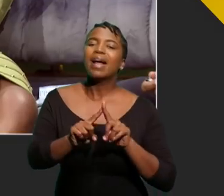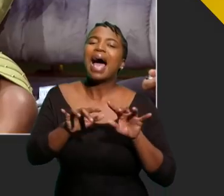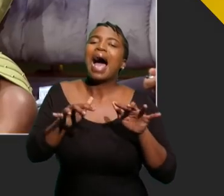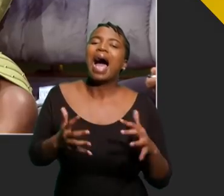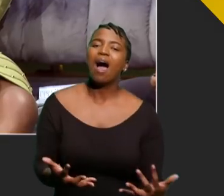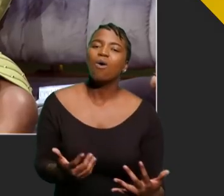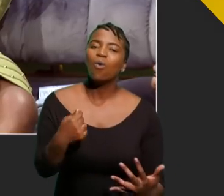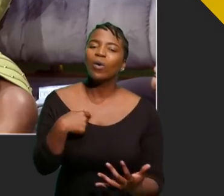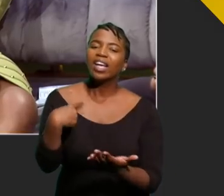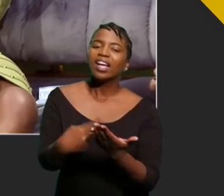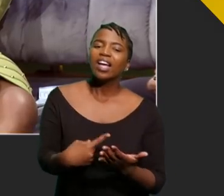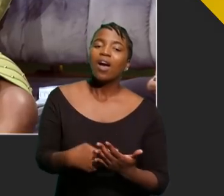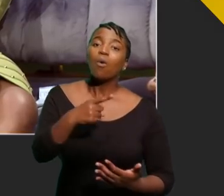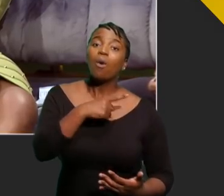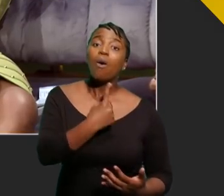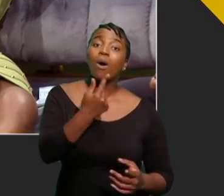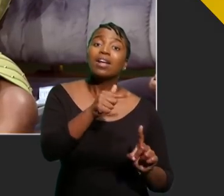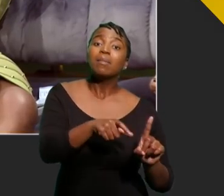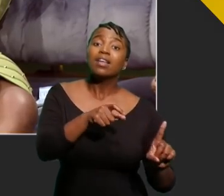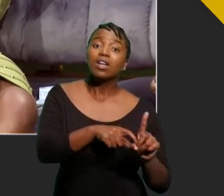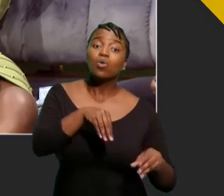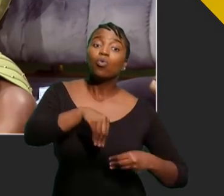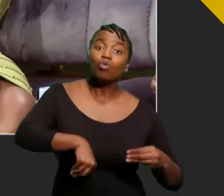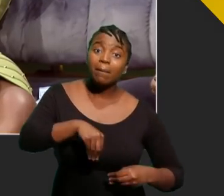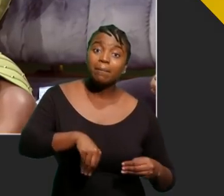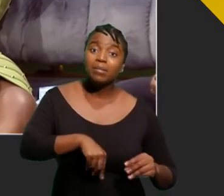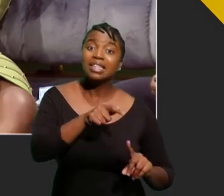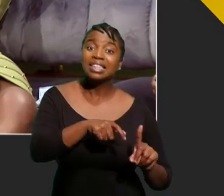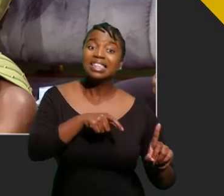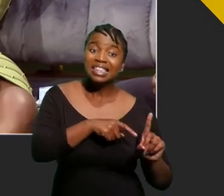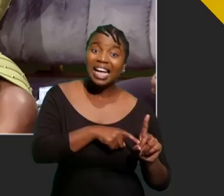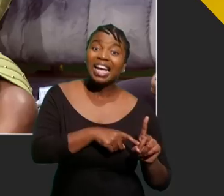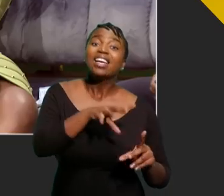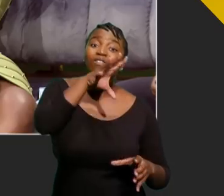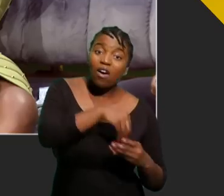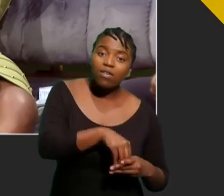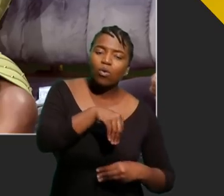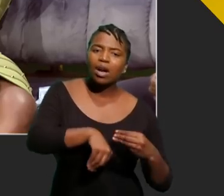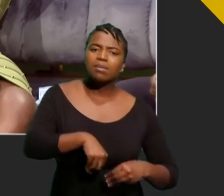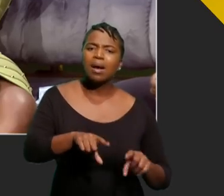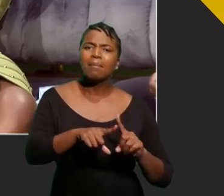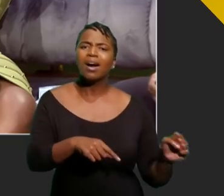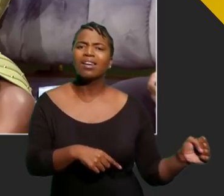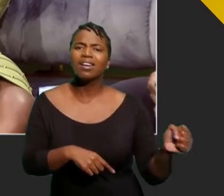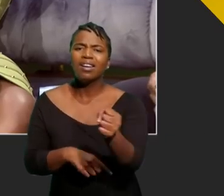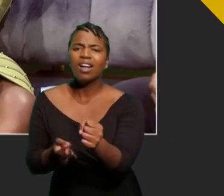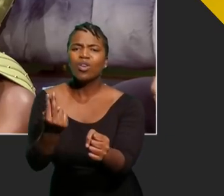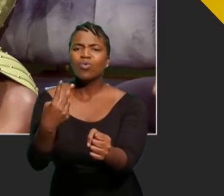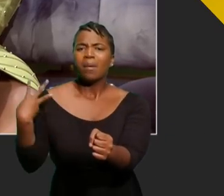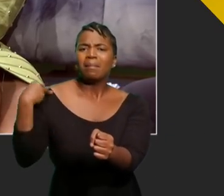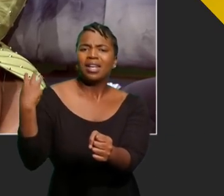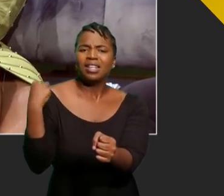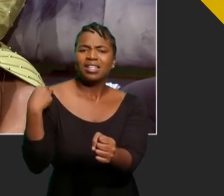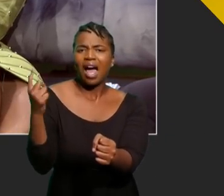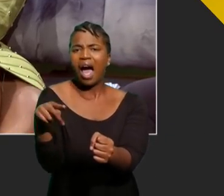sit with a conversation like that when we saw one person who was corrupt, who was seen as a minister, who was said to be corrupt, involved in corruption, to be appointed as a new minister or in a